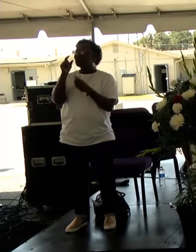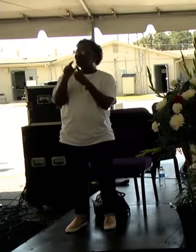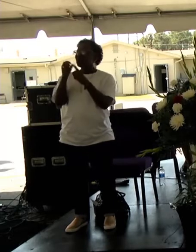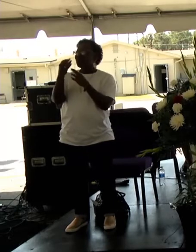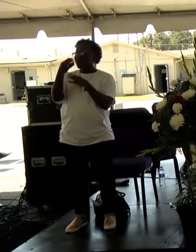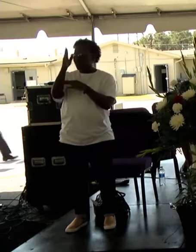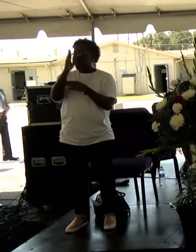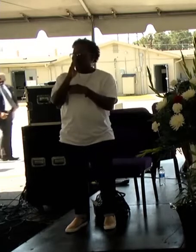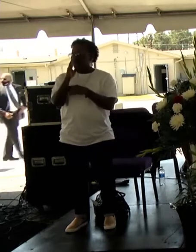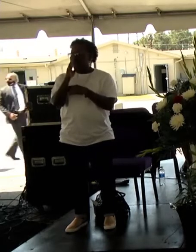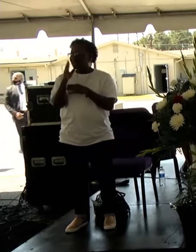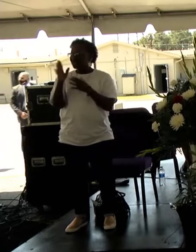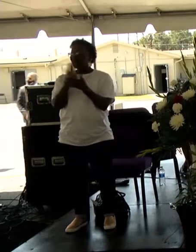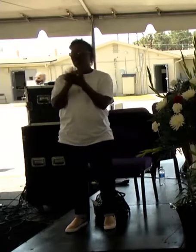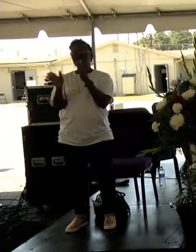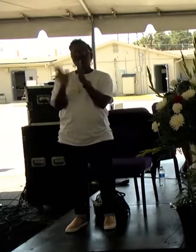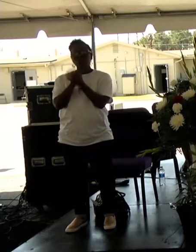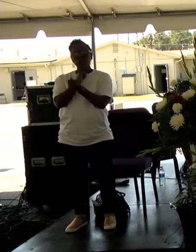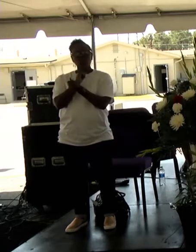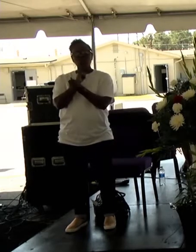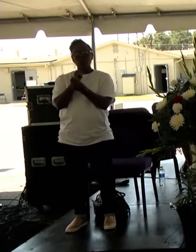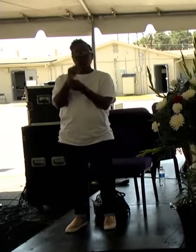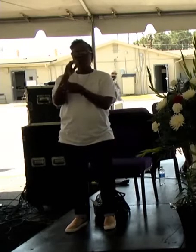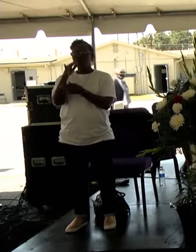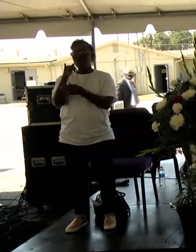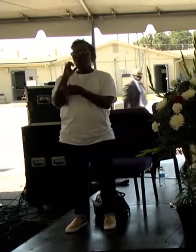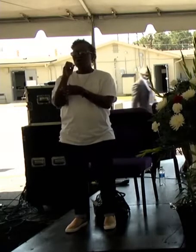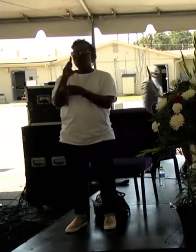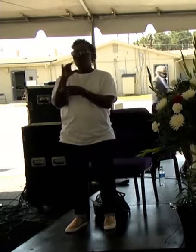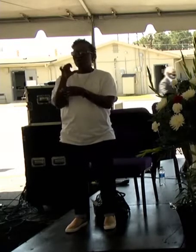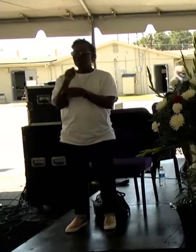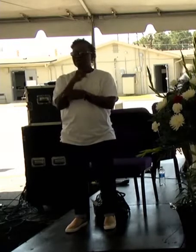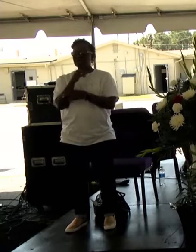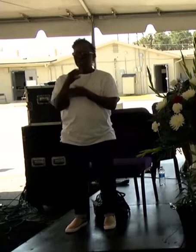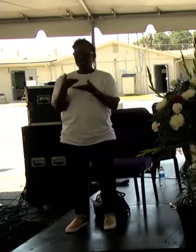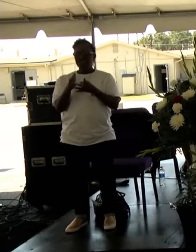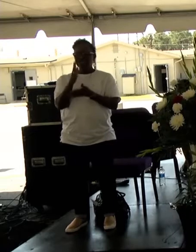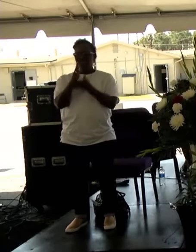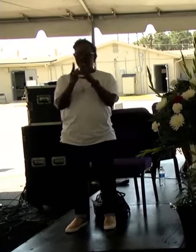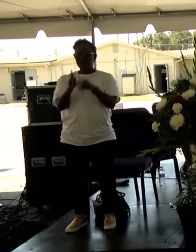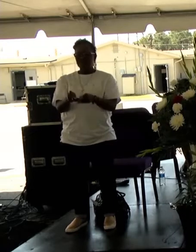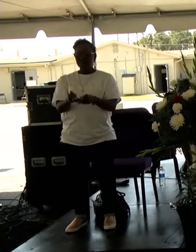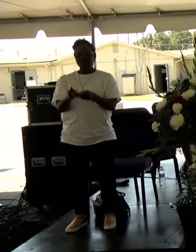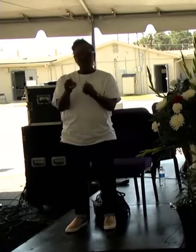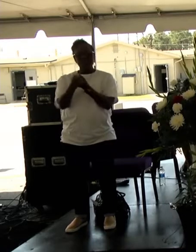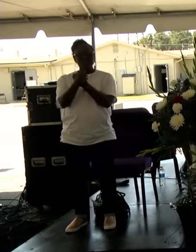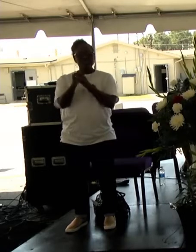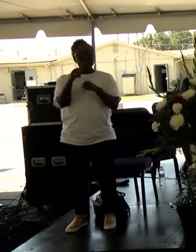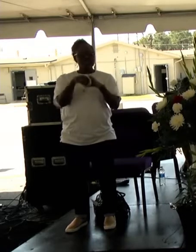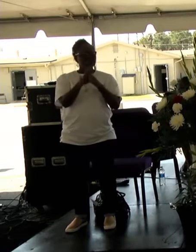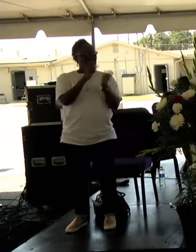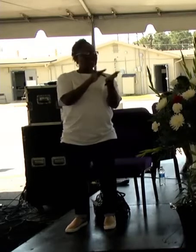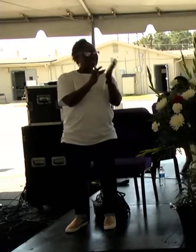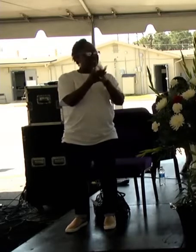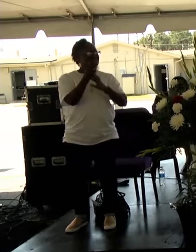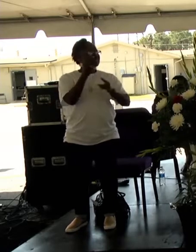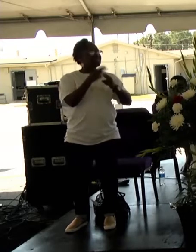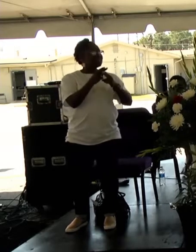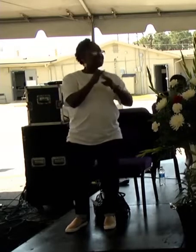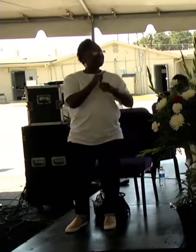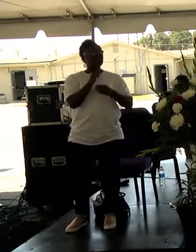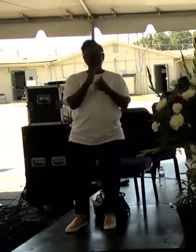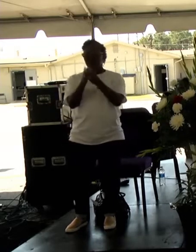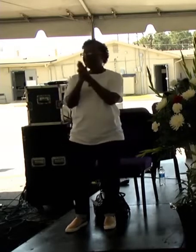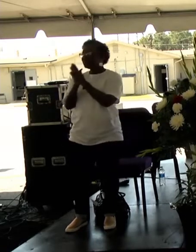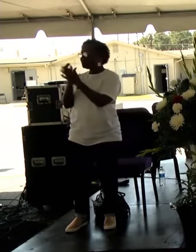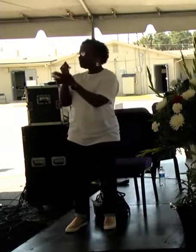we might be able to call upon you and somebody might be saved. In Jesus' name I pray. Amen. I didn't realize it came with